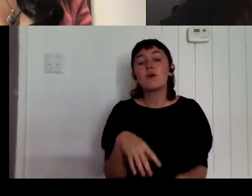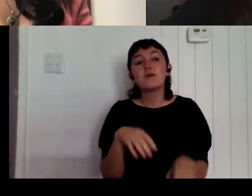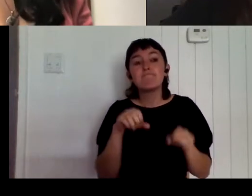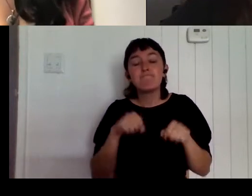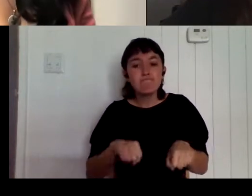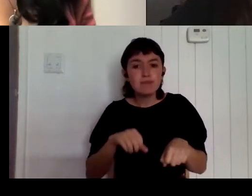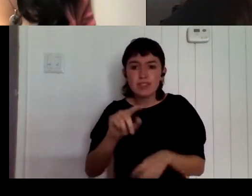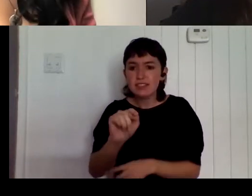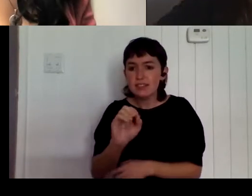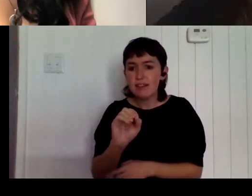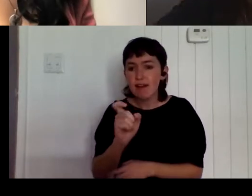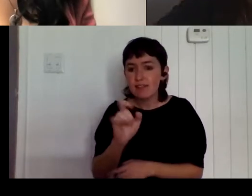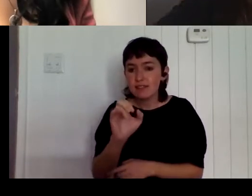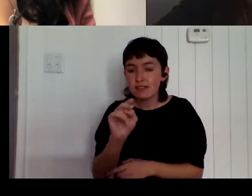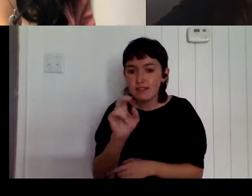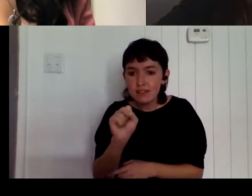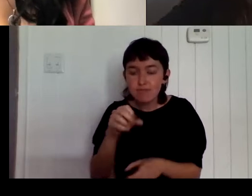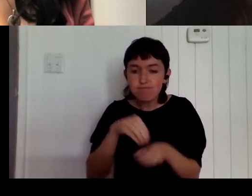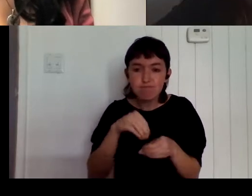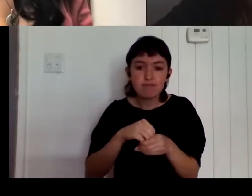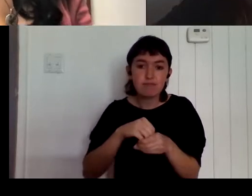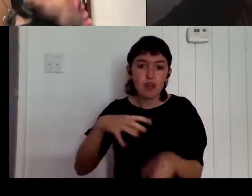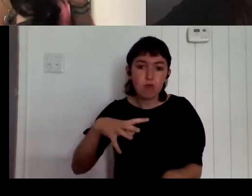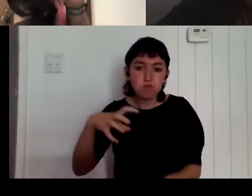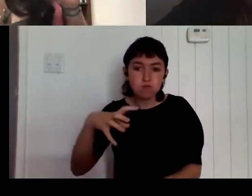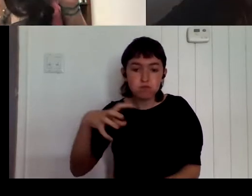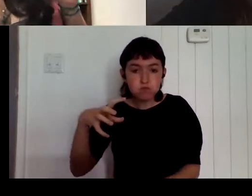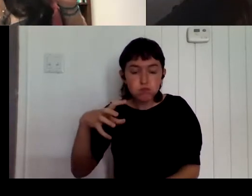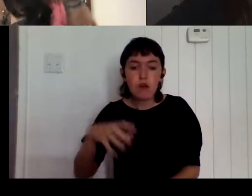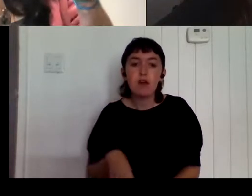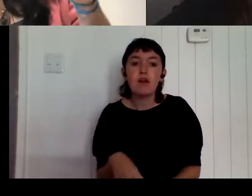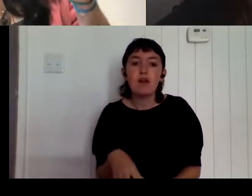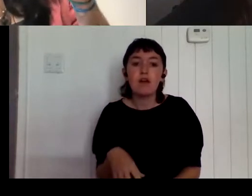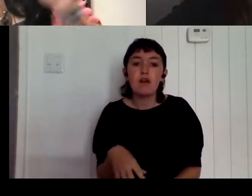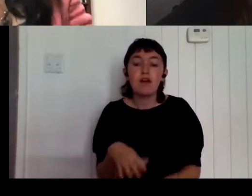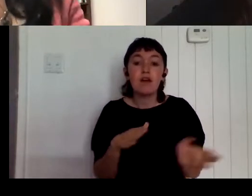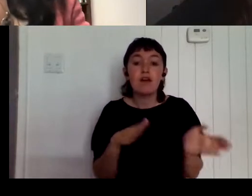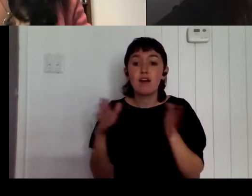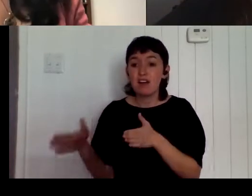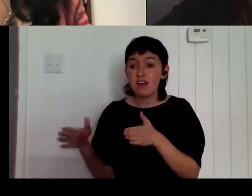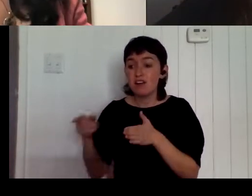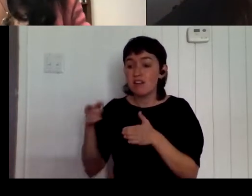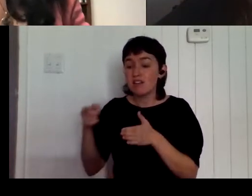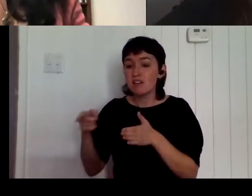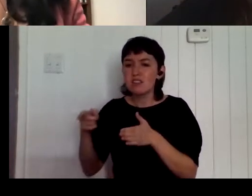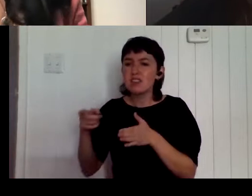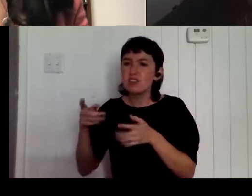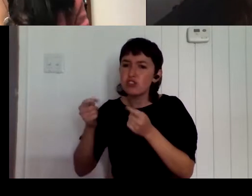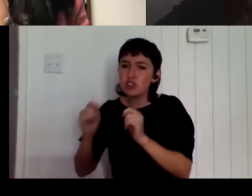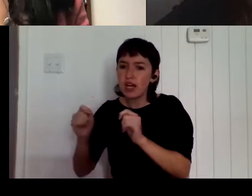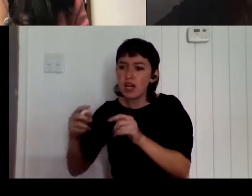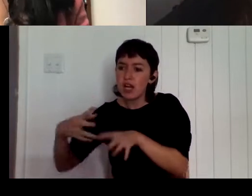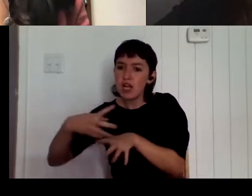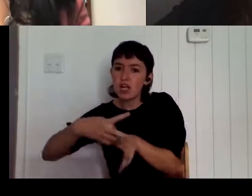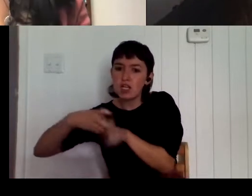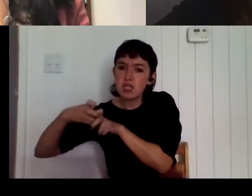jellyfish versus ones that are just trying to like mechanically grab you with their little harpoons. So, some also might have some chemical